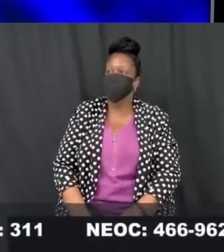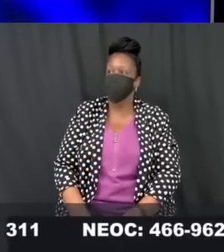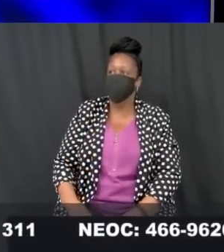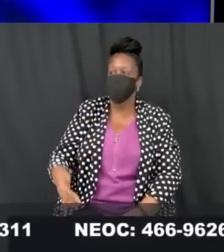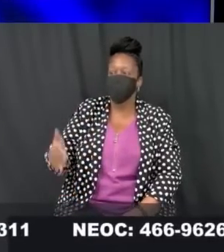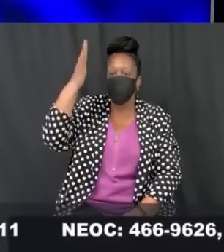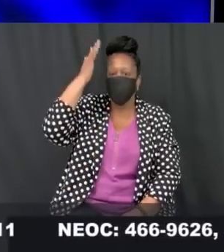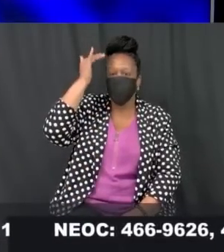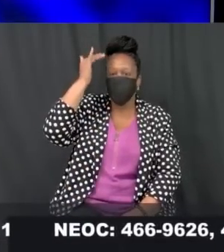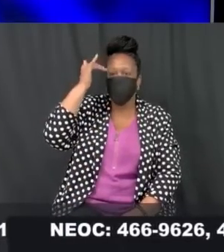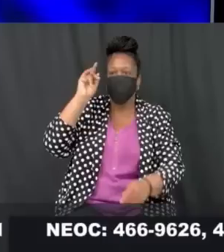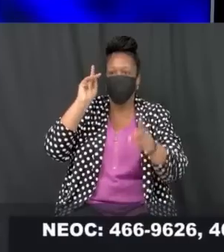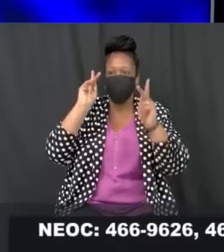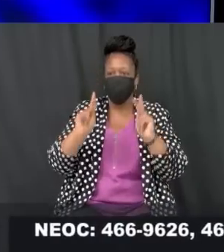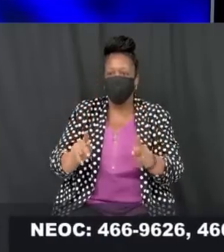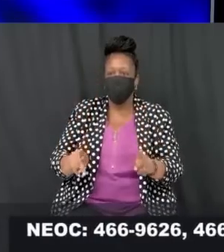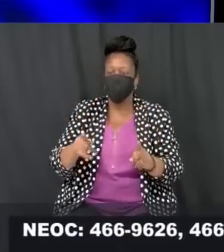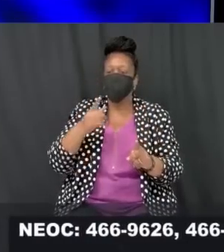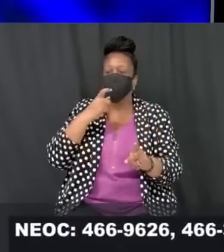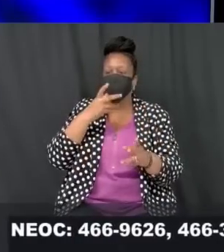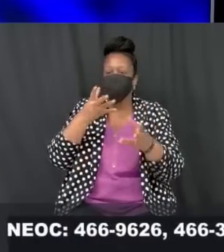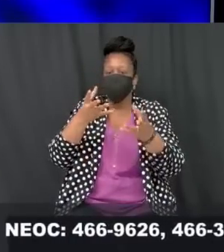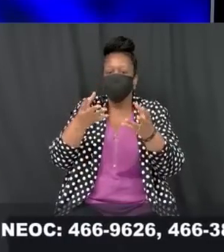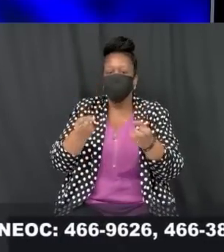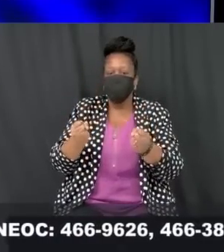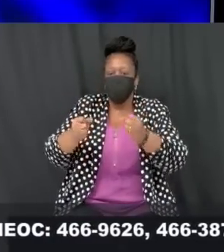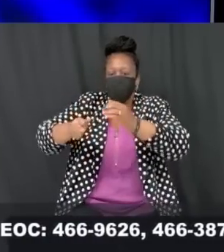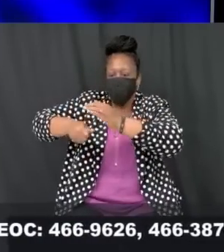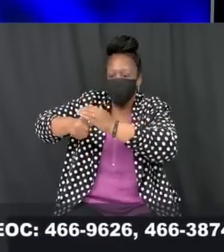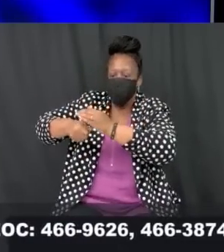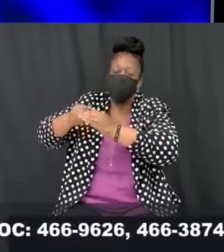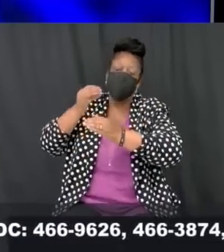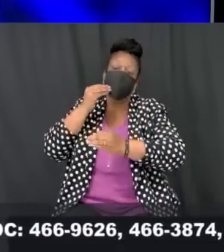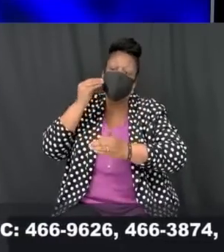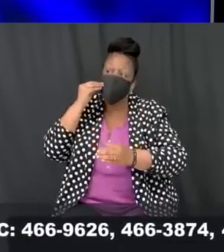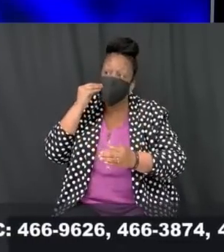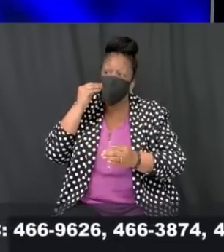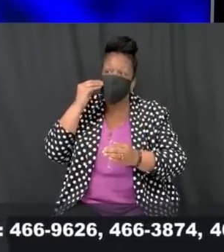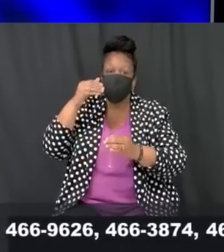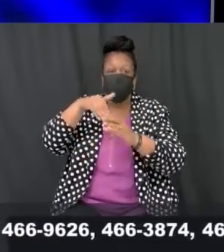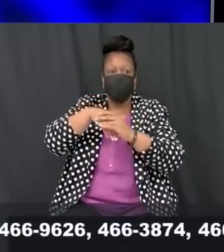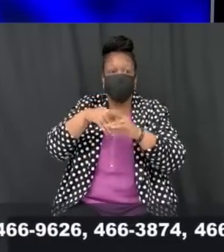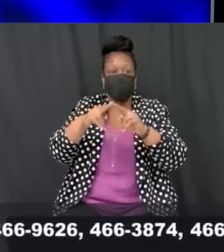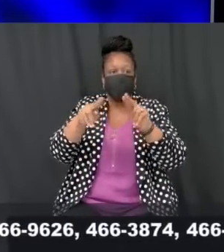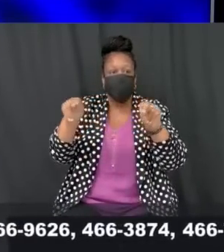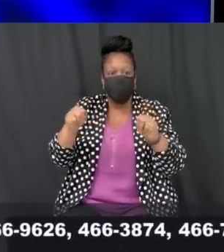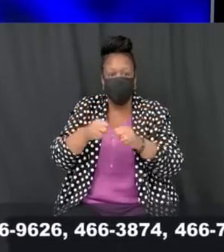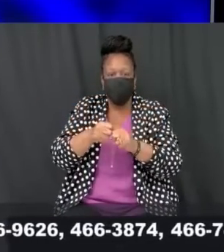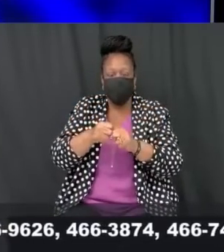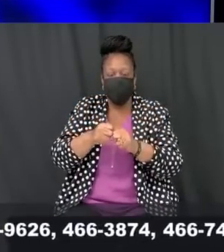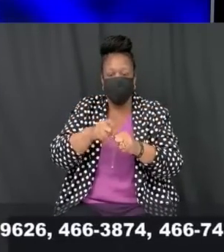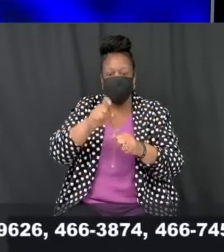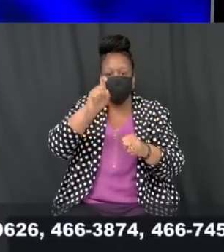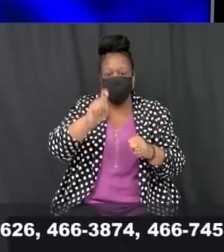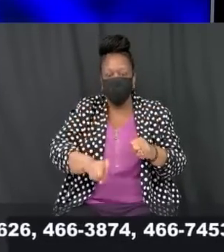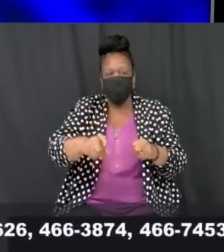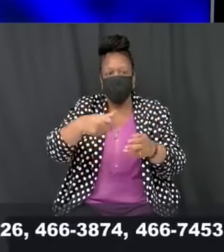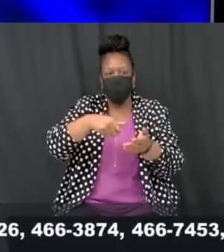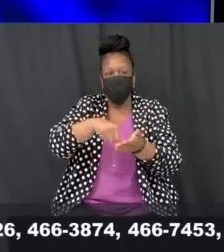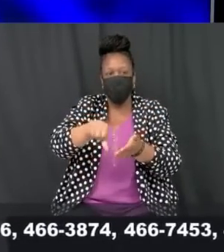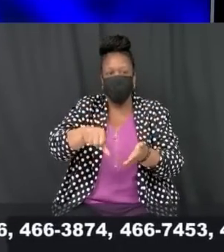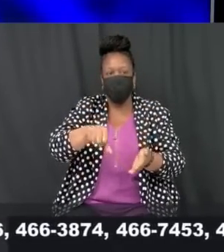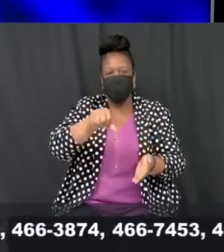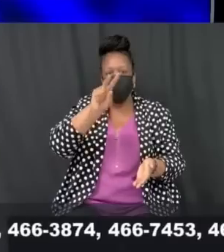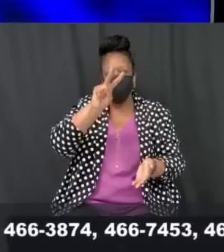home quarantine in this have to pay $250 when it was